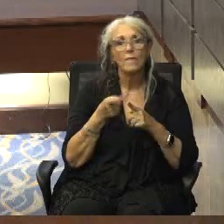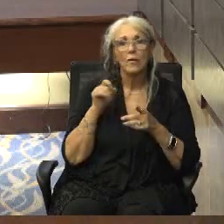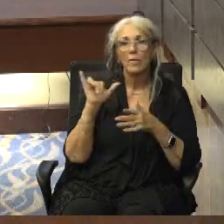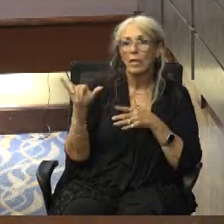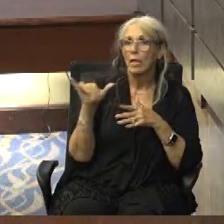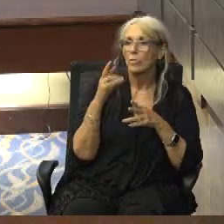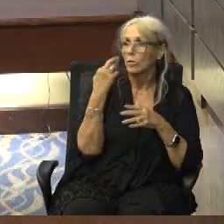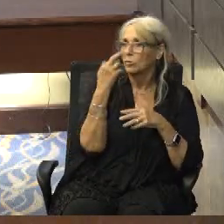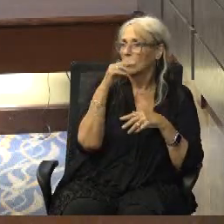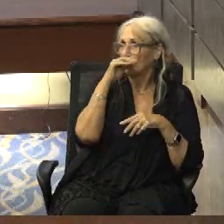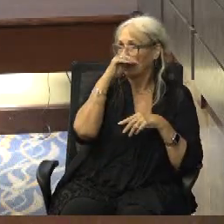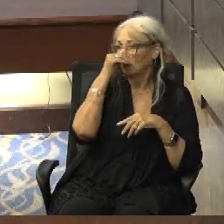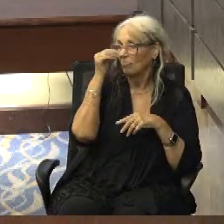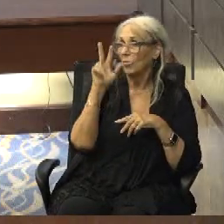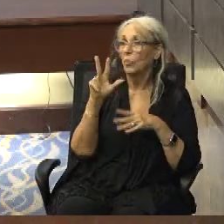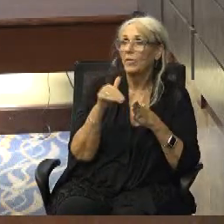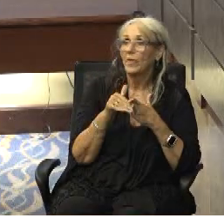briskets you said?